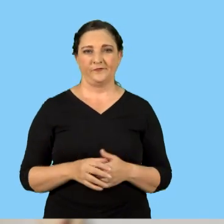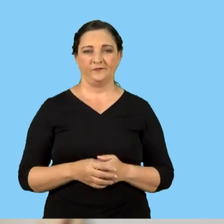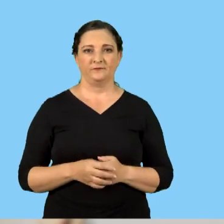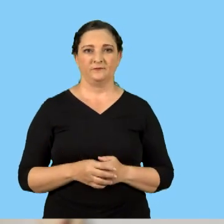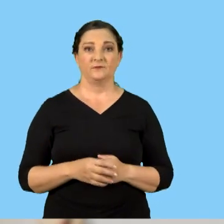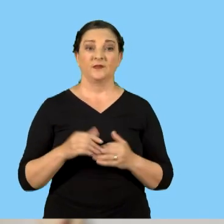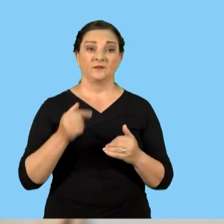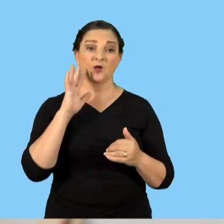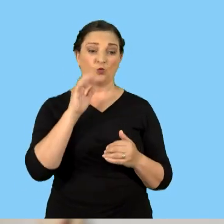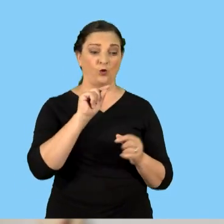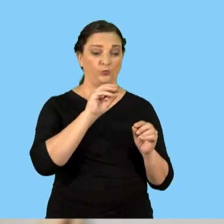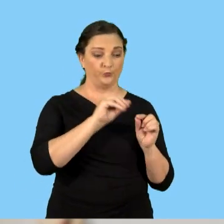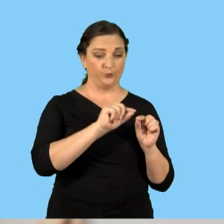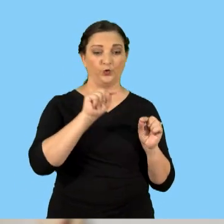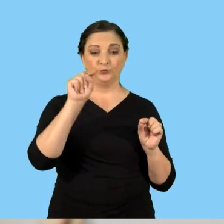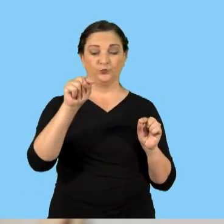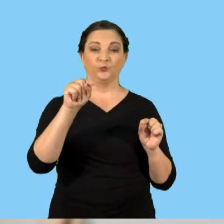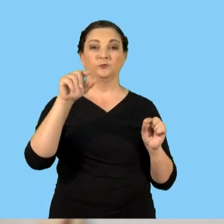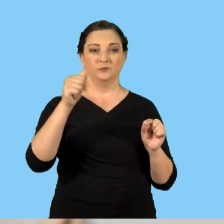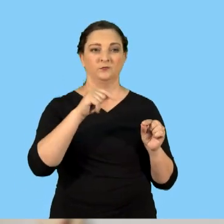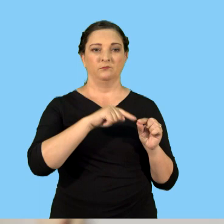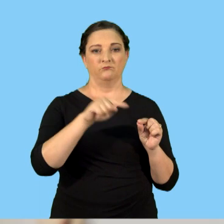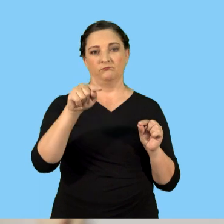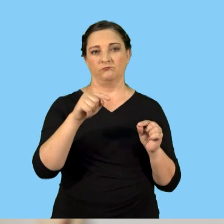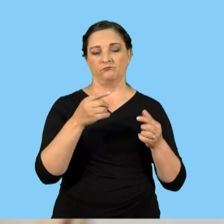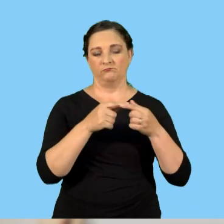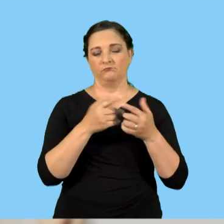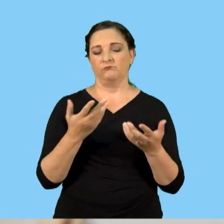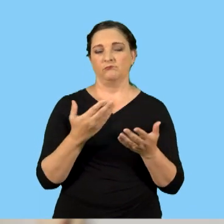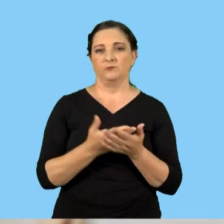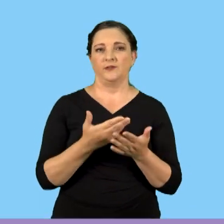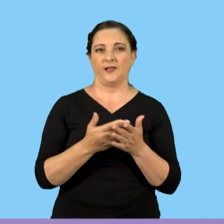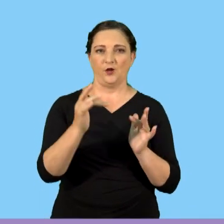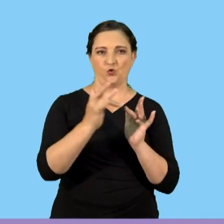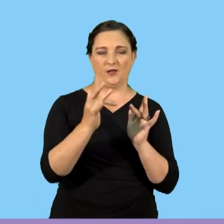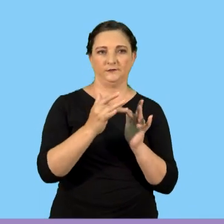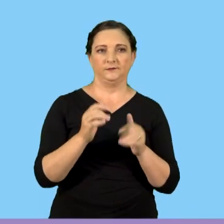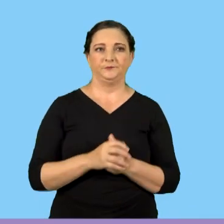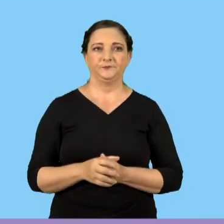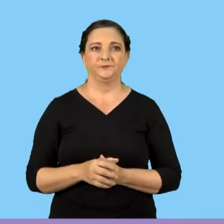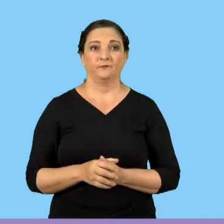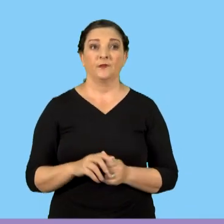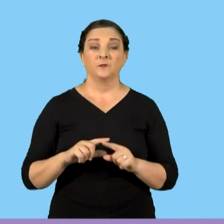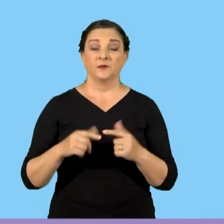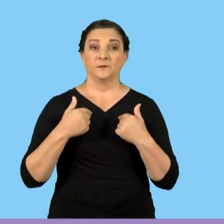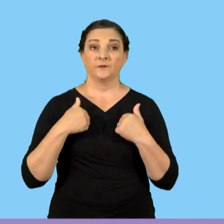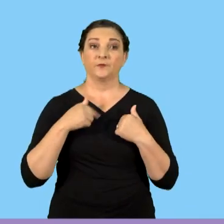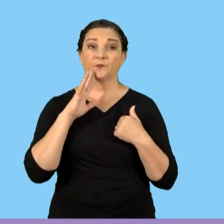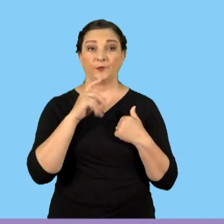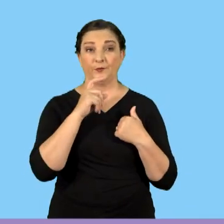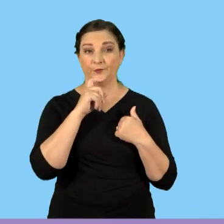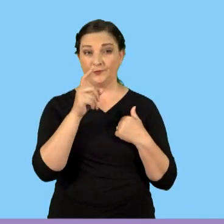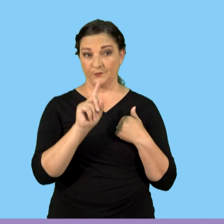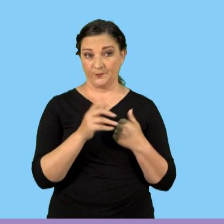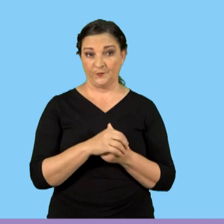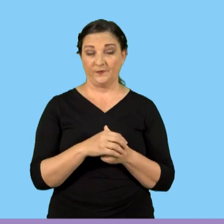going to put them on our Cartesian plane, and then we are going to connect those 2 points. So the input values that I am going to use